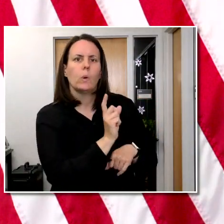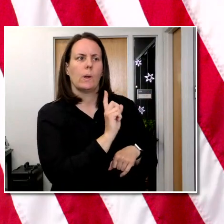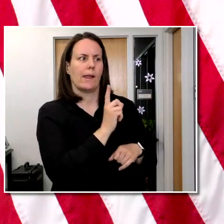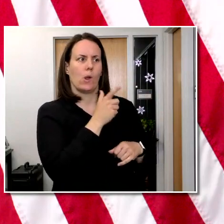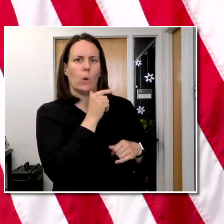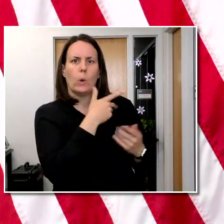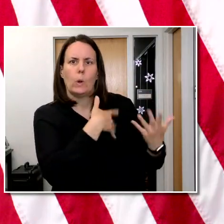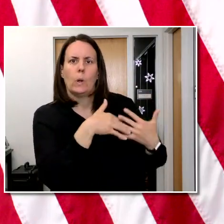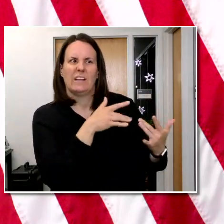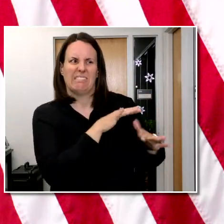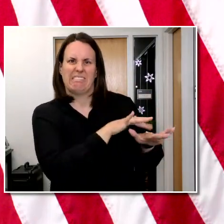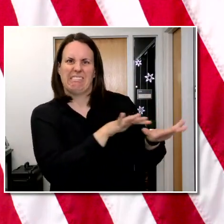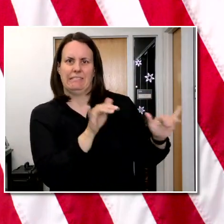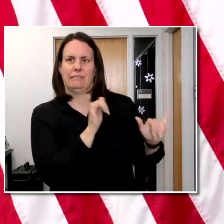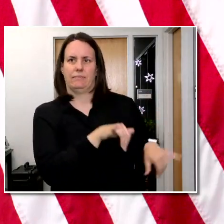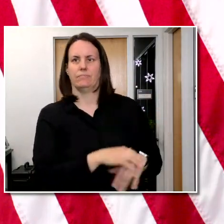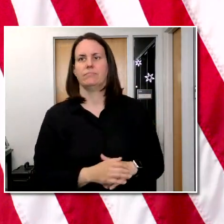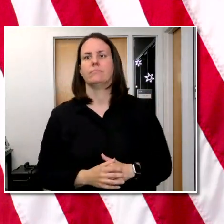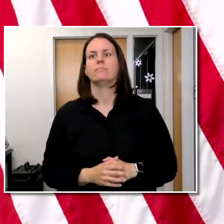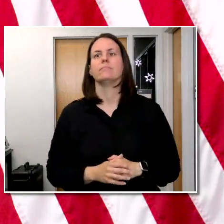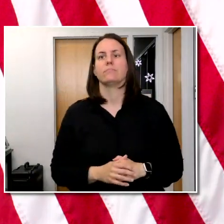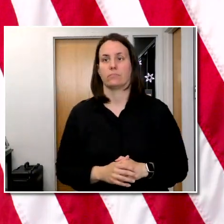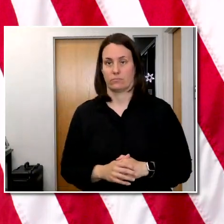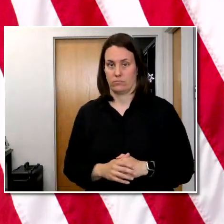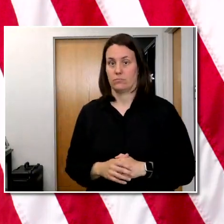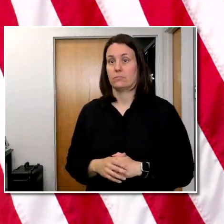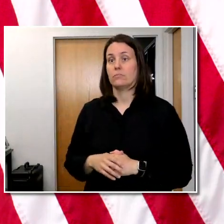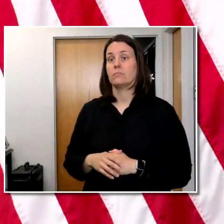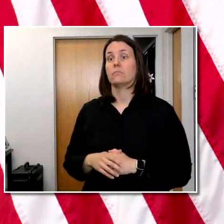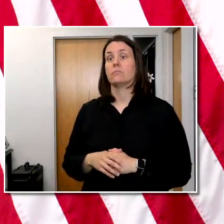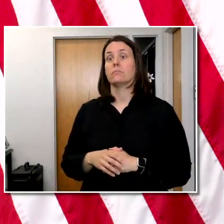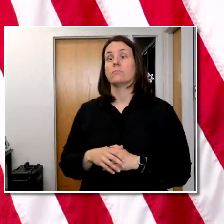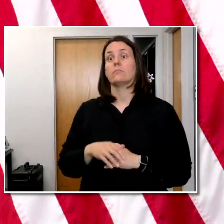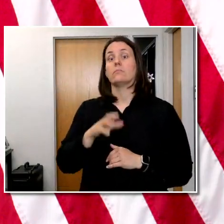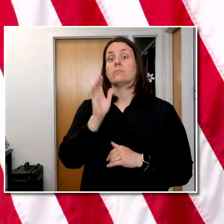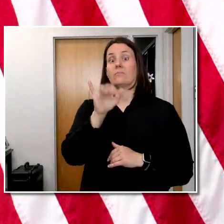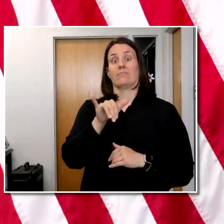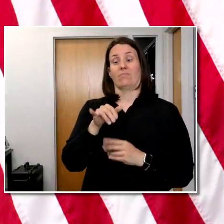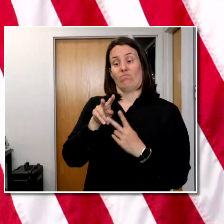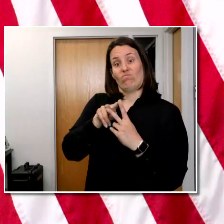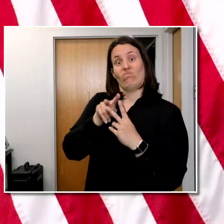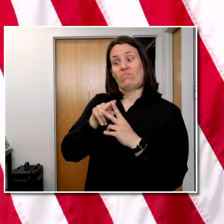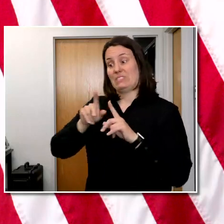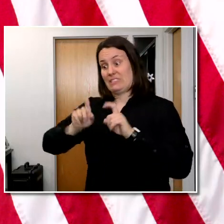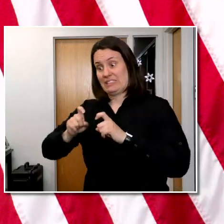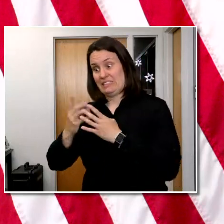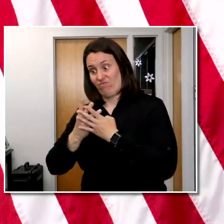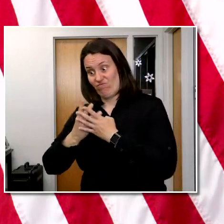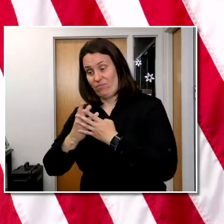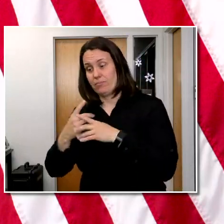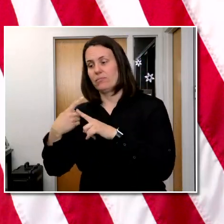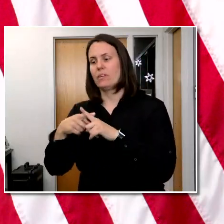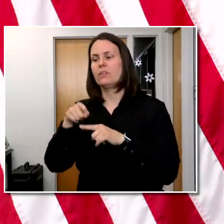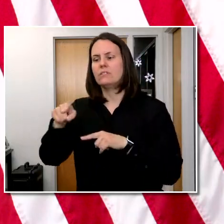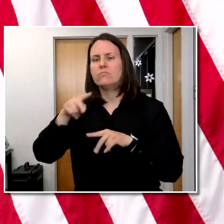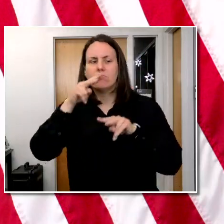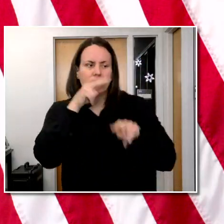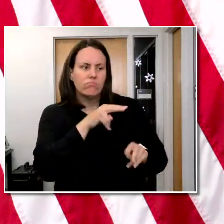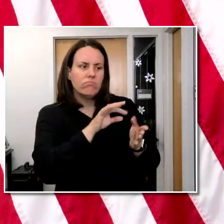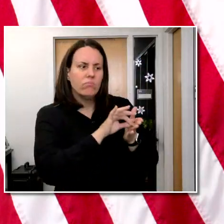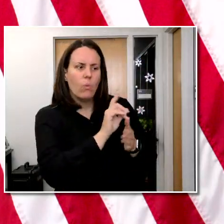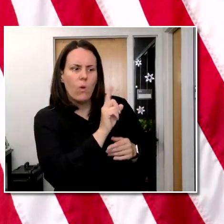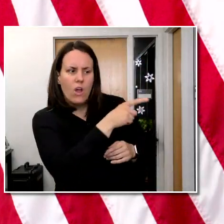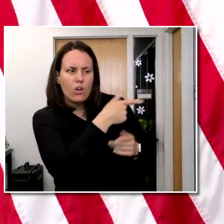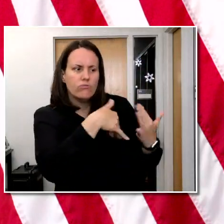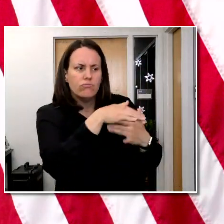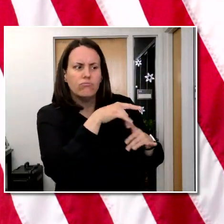and we thank all of you who have stepped up to apply for these positions and help your fellow Wisconsinites.